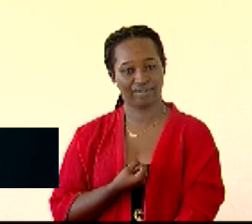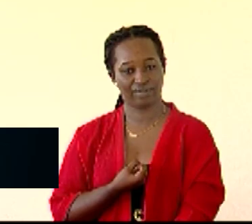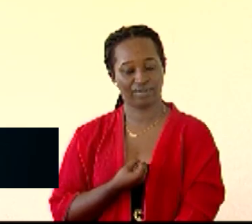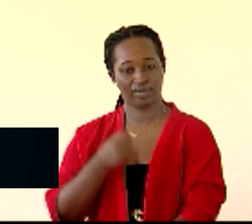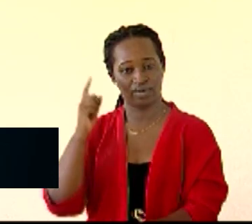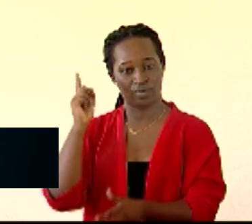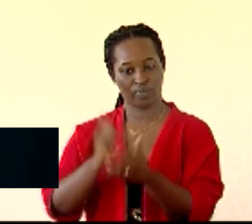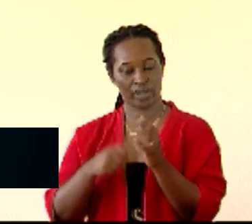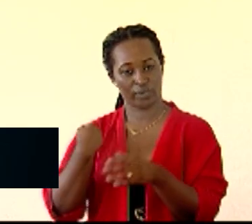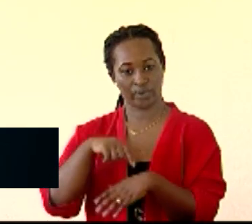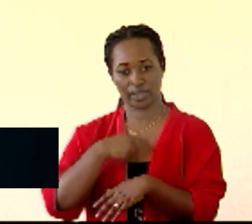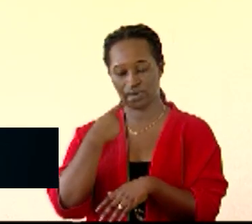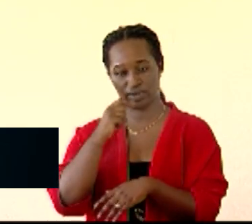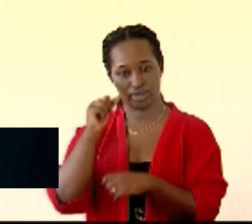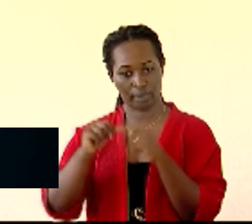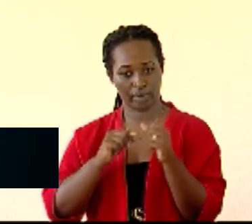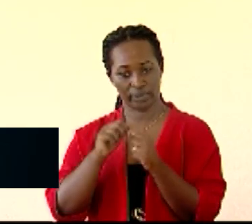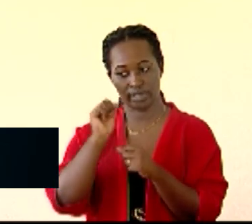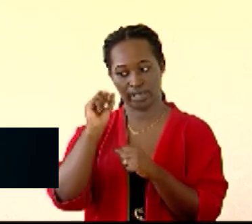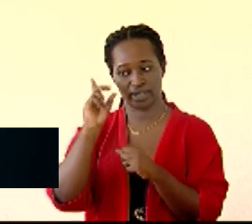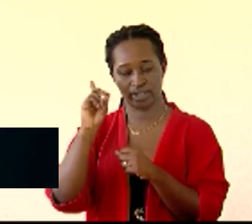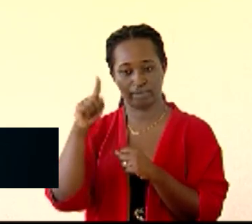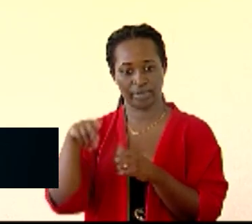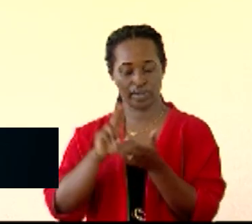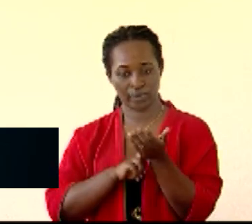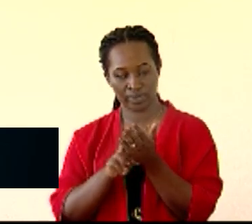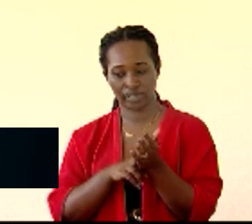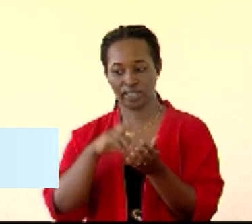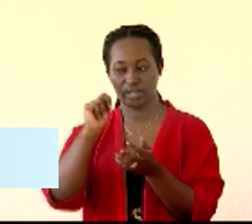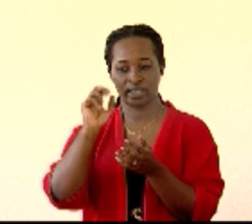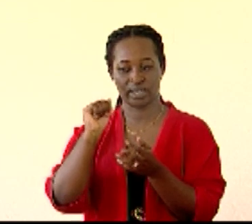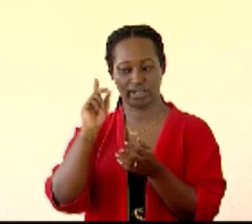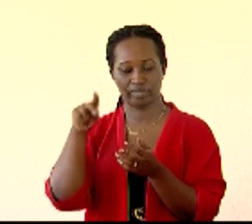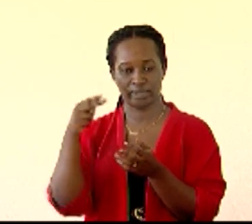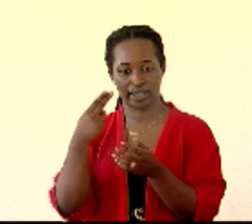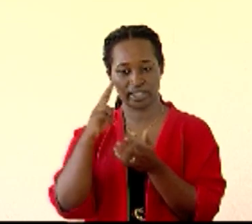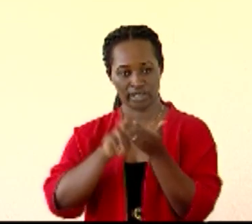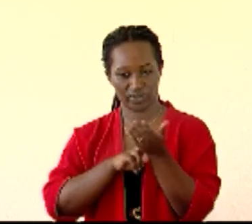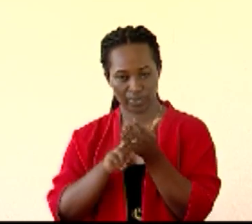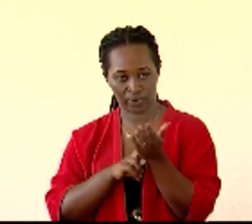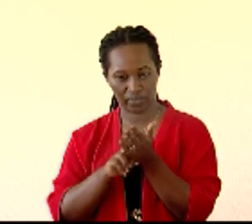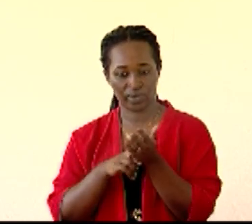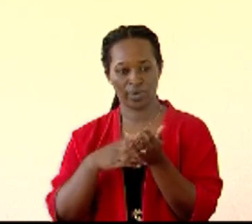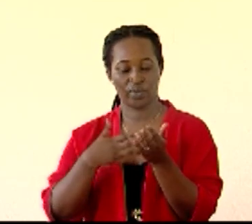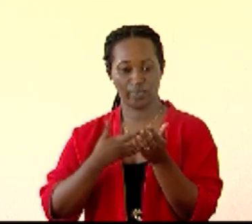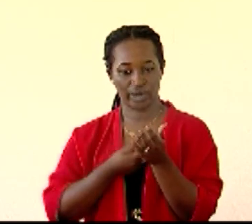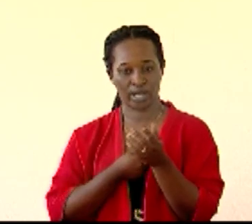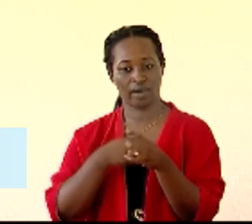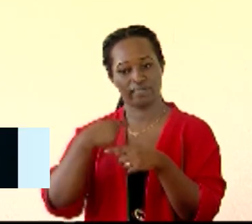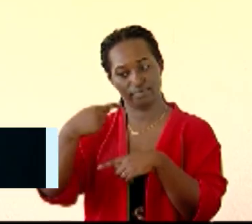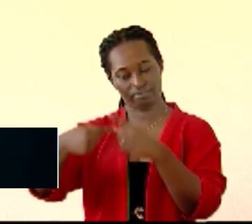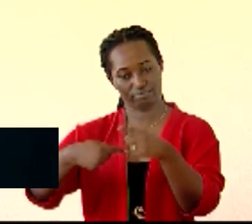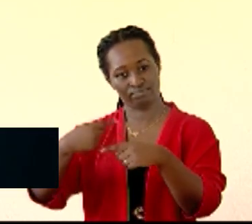what we are talking about, where ATP is used, where NADP H is used, where we have the product, and the cycle